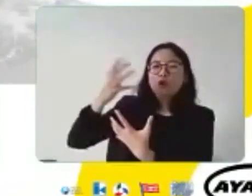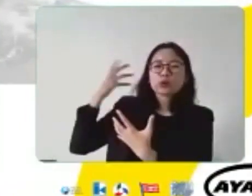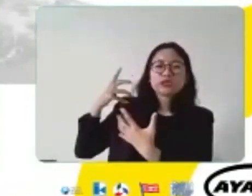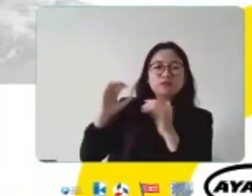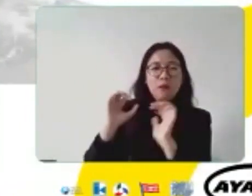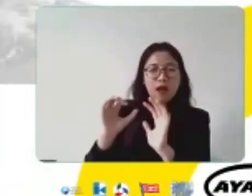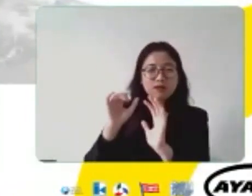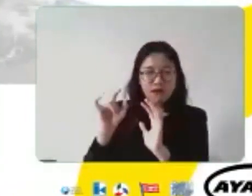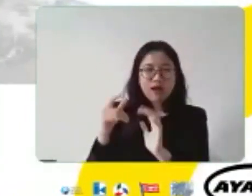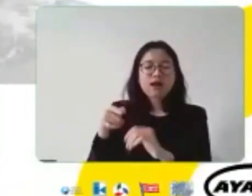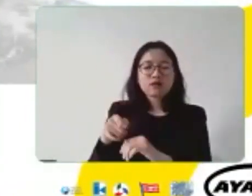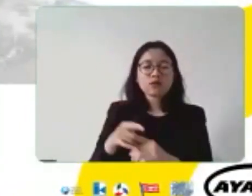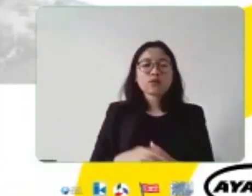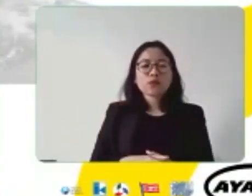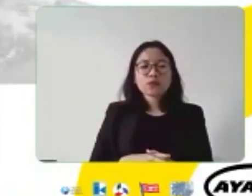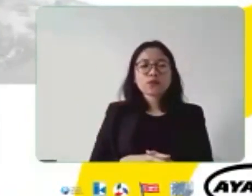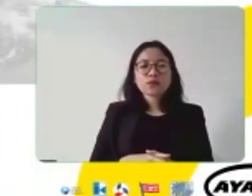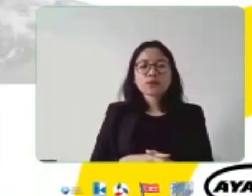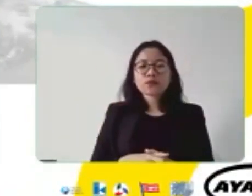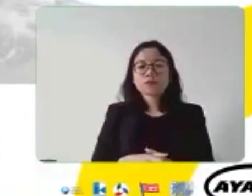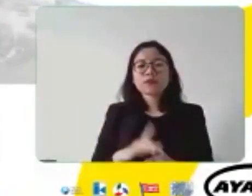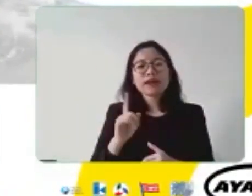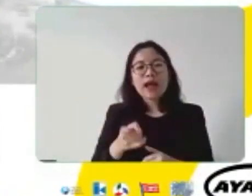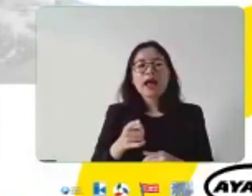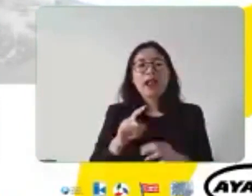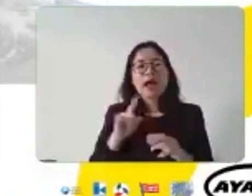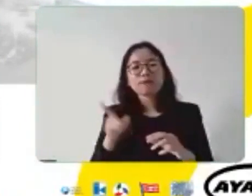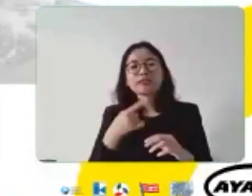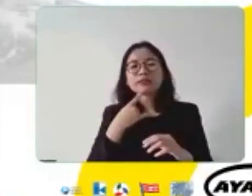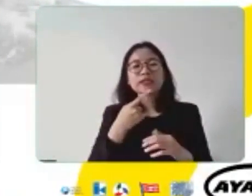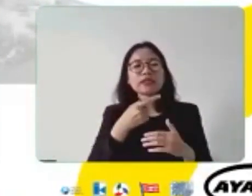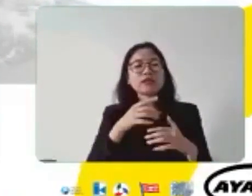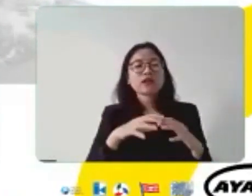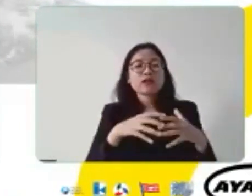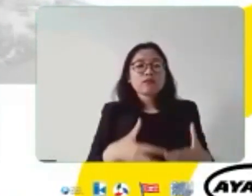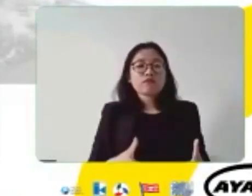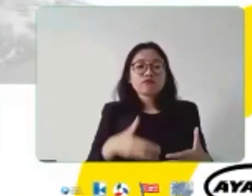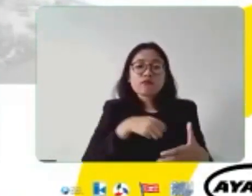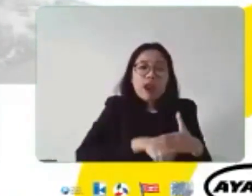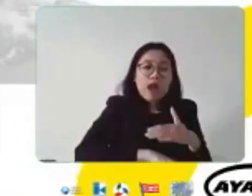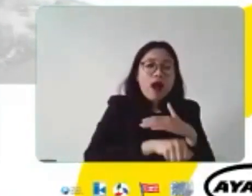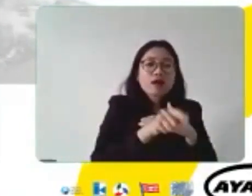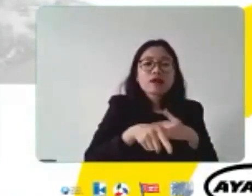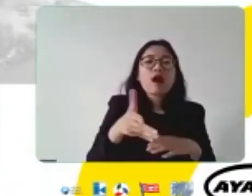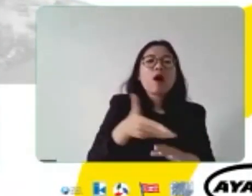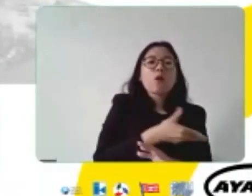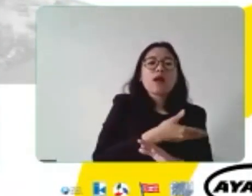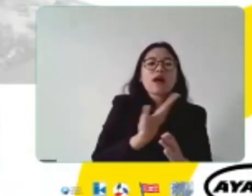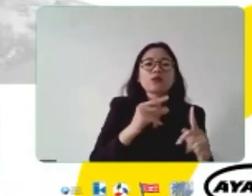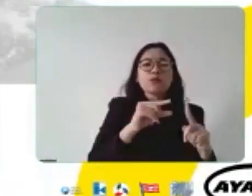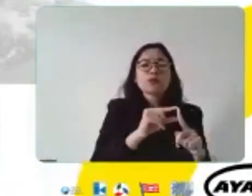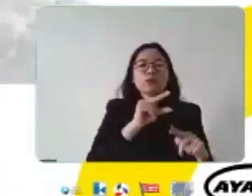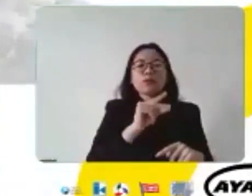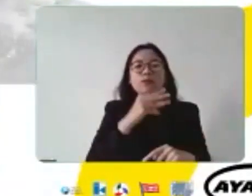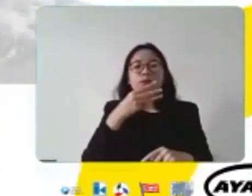low birth weight. And this last point is very important. And next slide, please. Thank